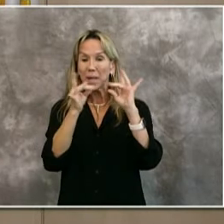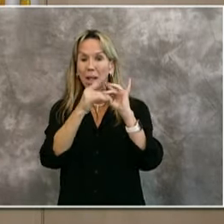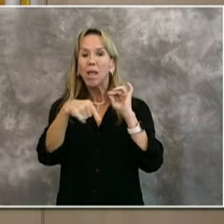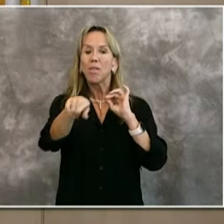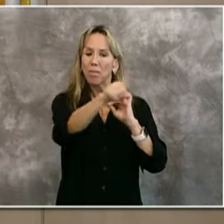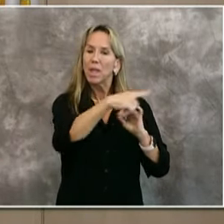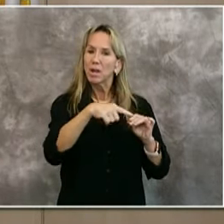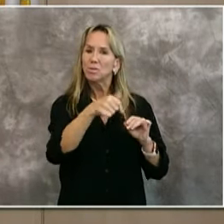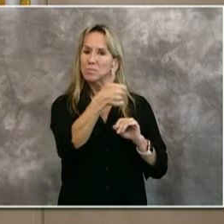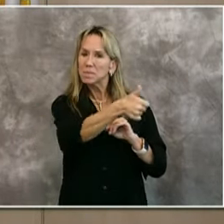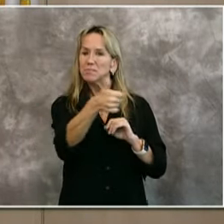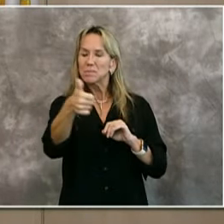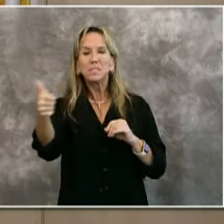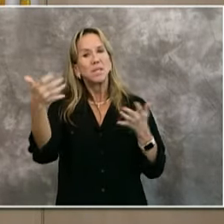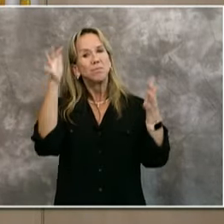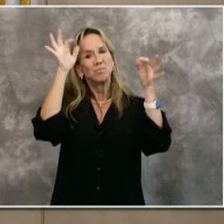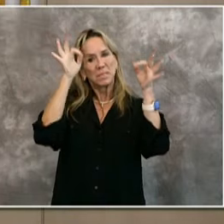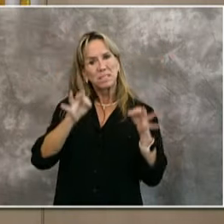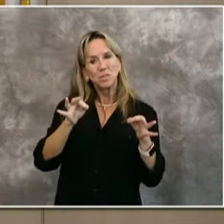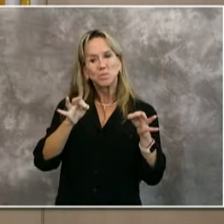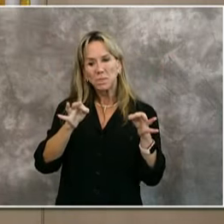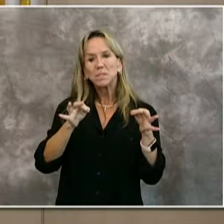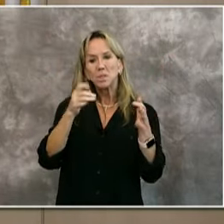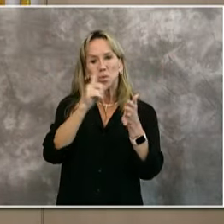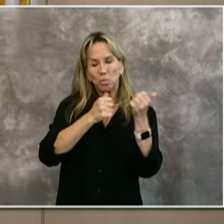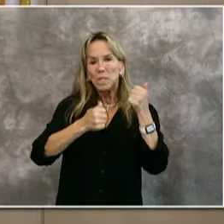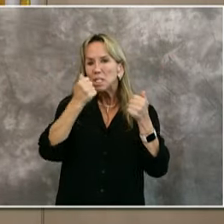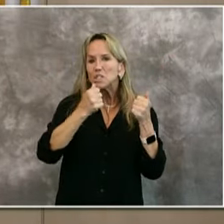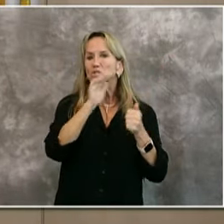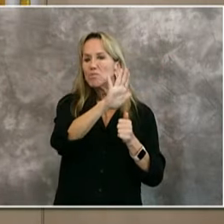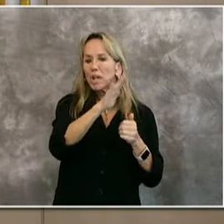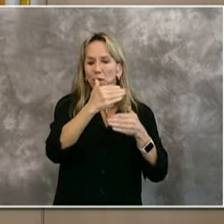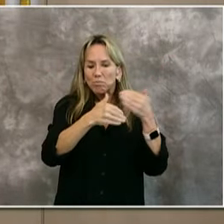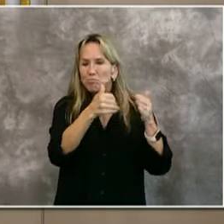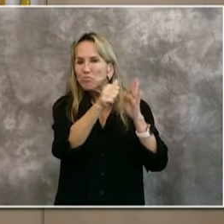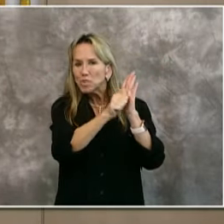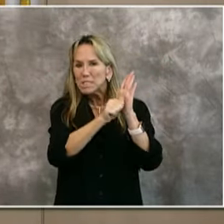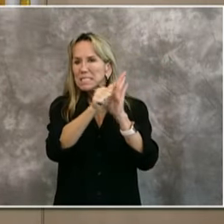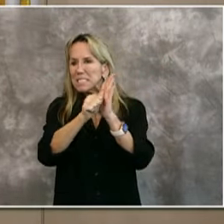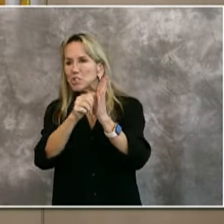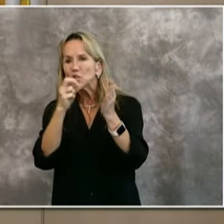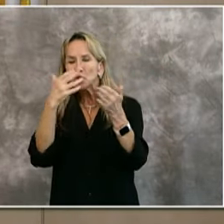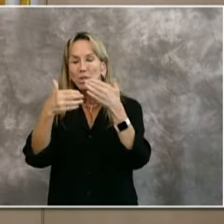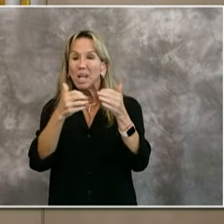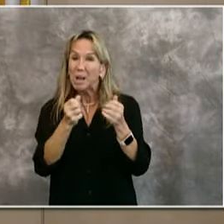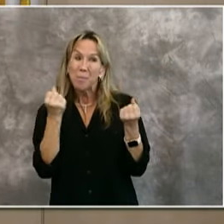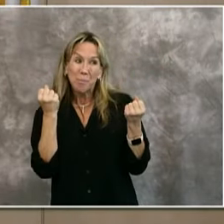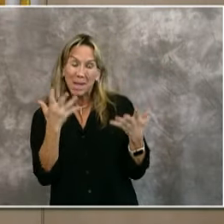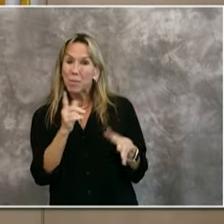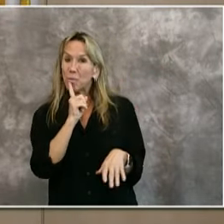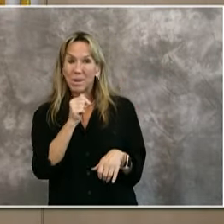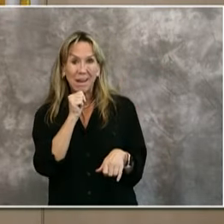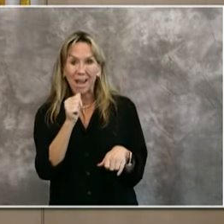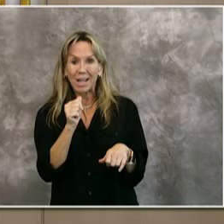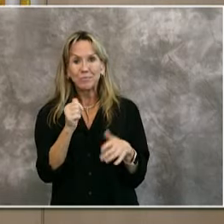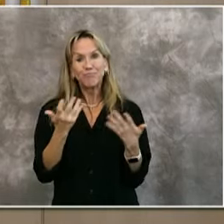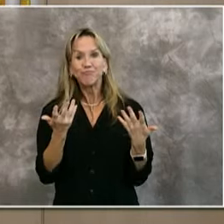what procedures they need to perform, and many of the procedures are really not elective, but they